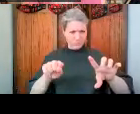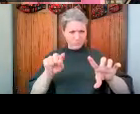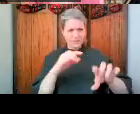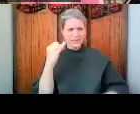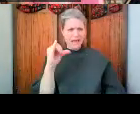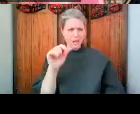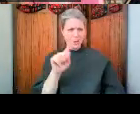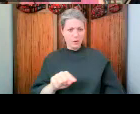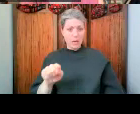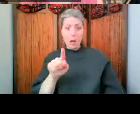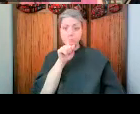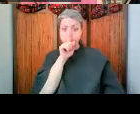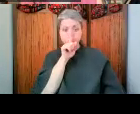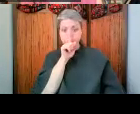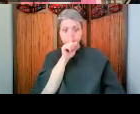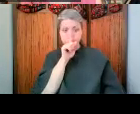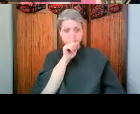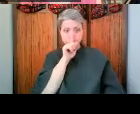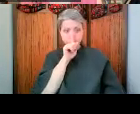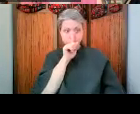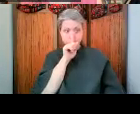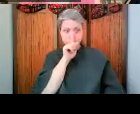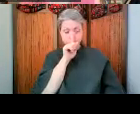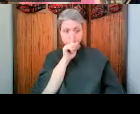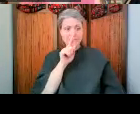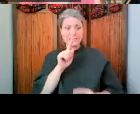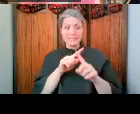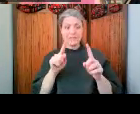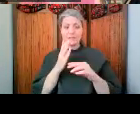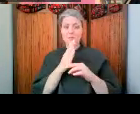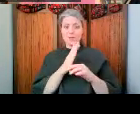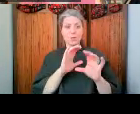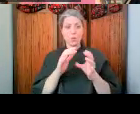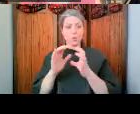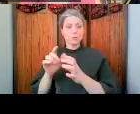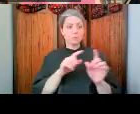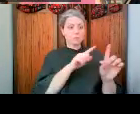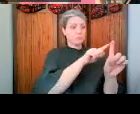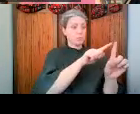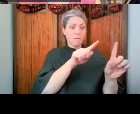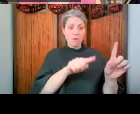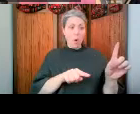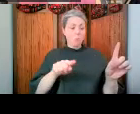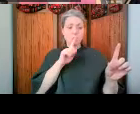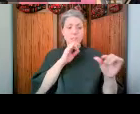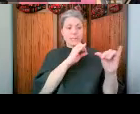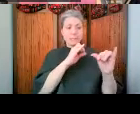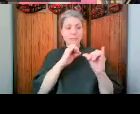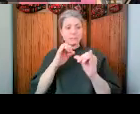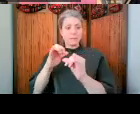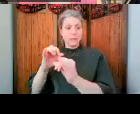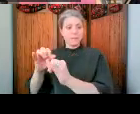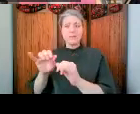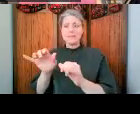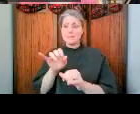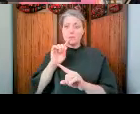see differences between the groups at this point in the research. So they tend to have that similar